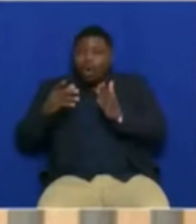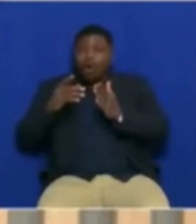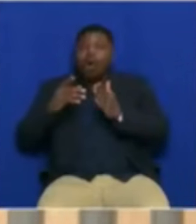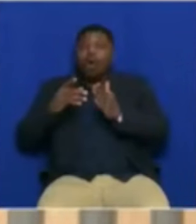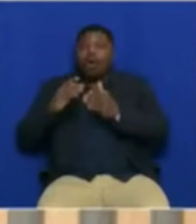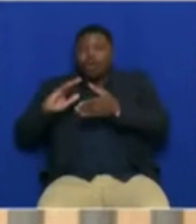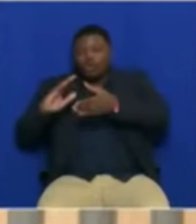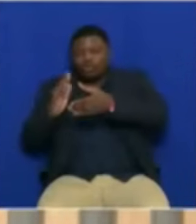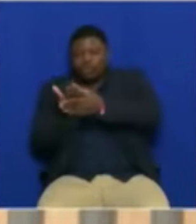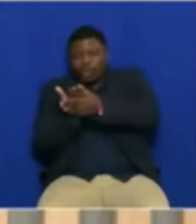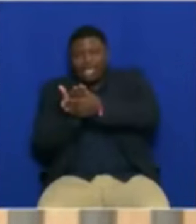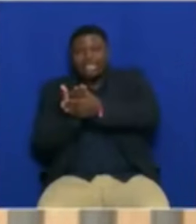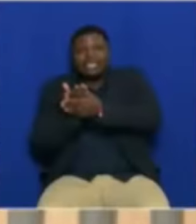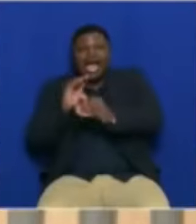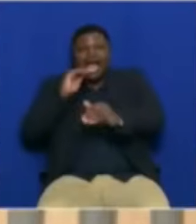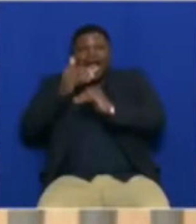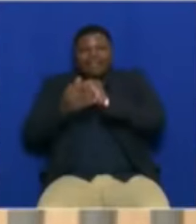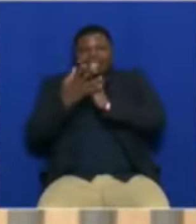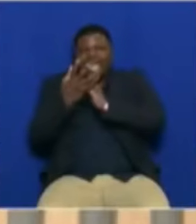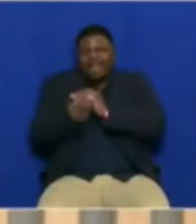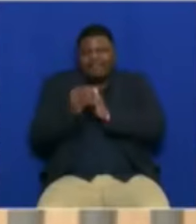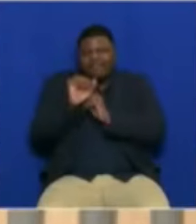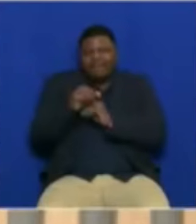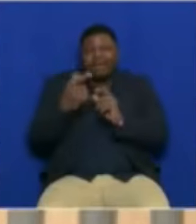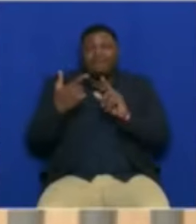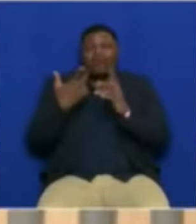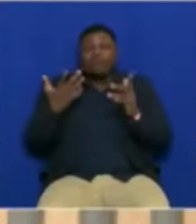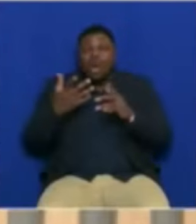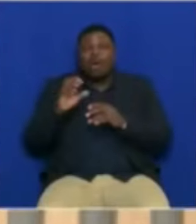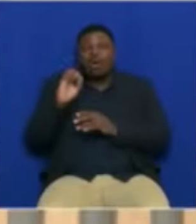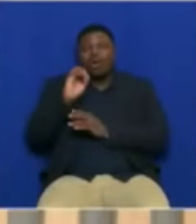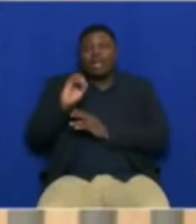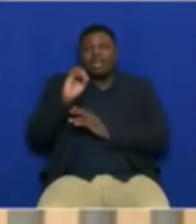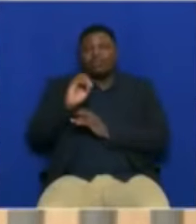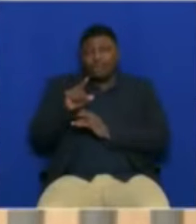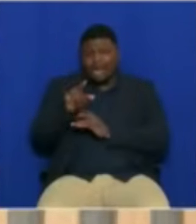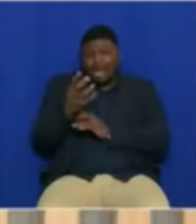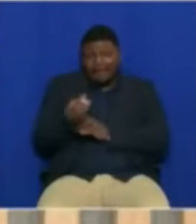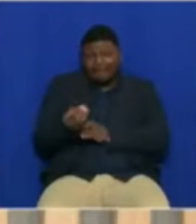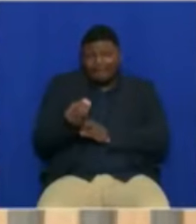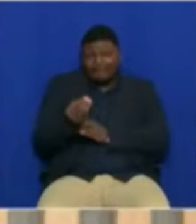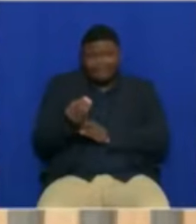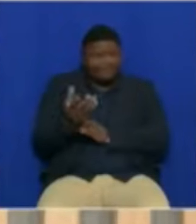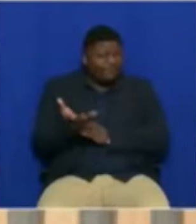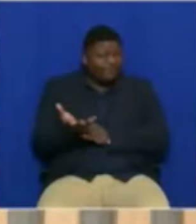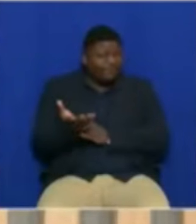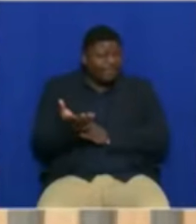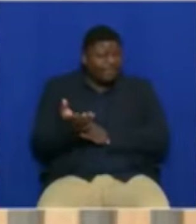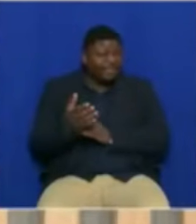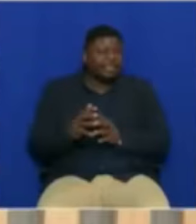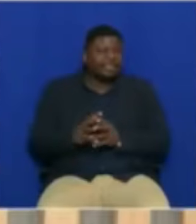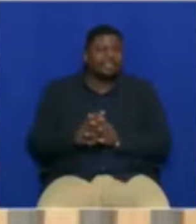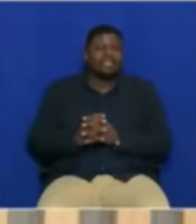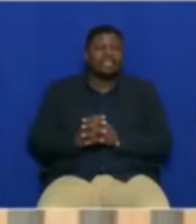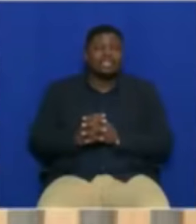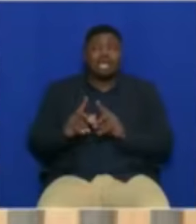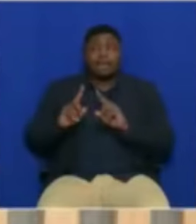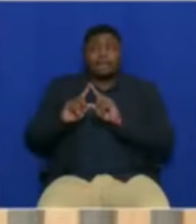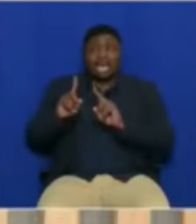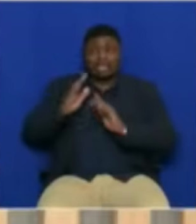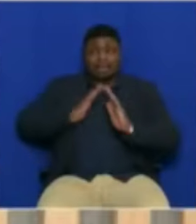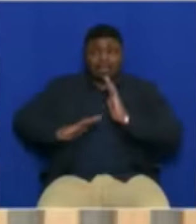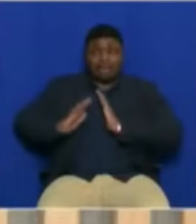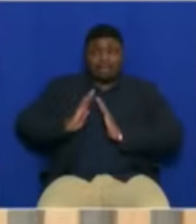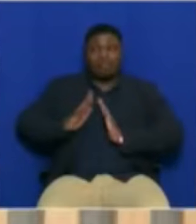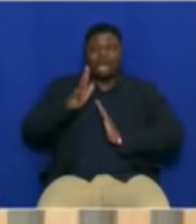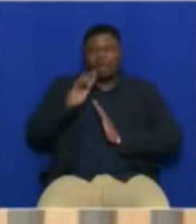cases so that we can determine the date? Yes, if council can bear with me, I can just check quickly. Okay, if it's not too far, because otherwise we